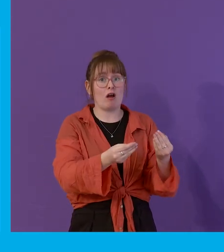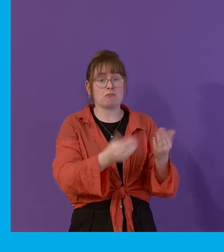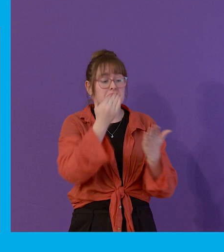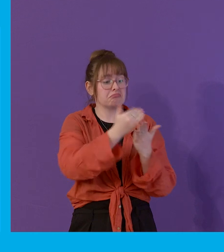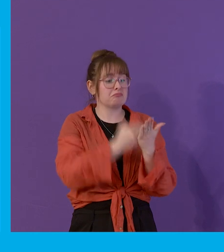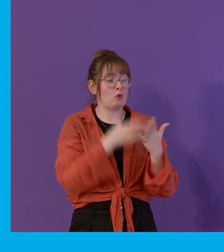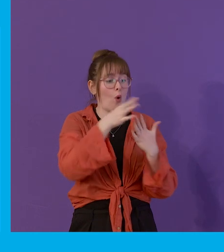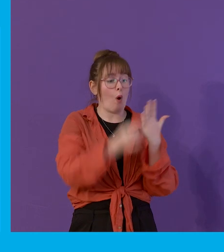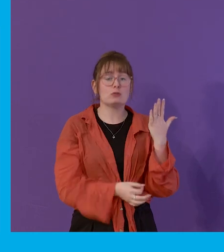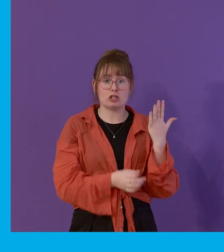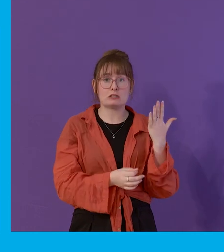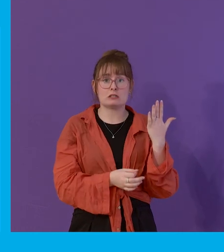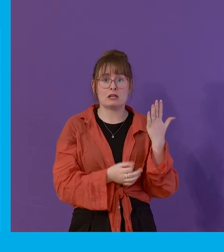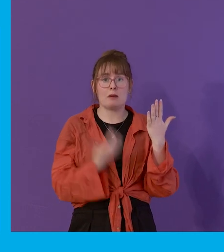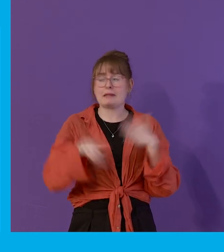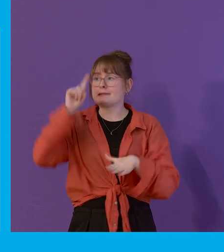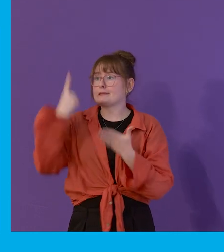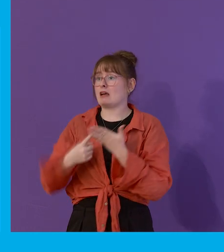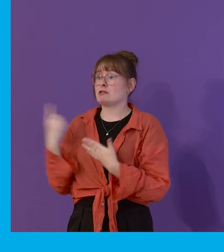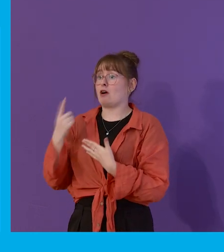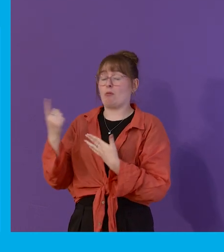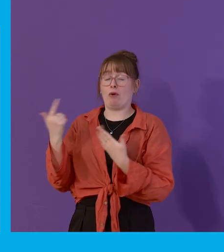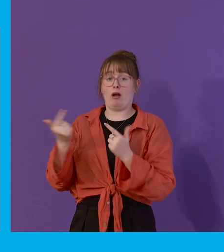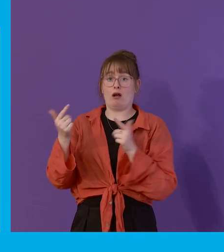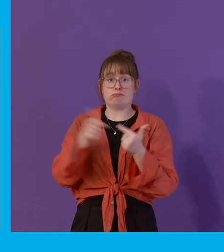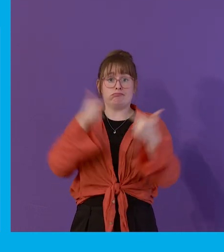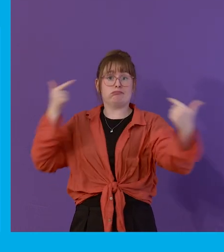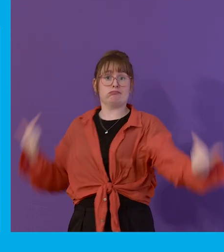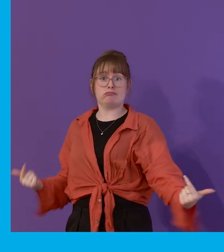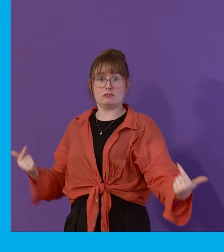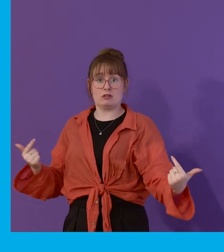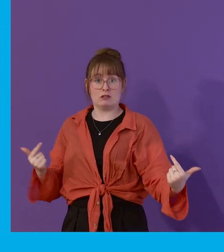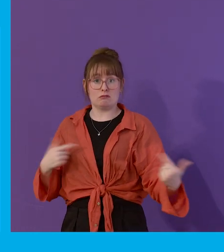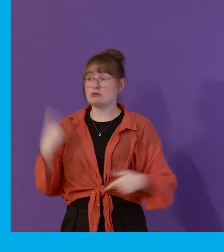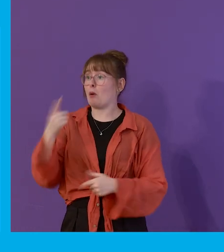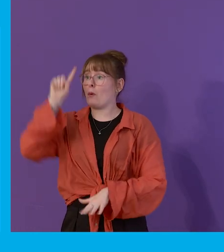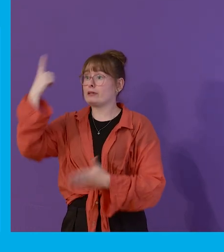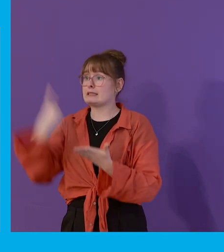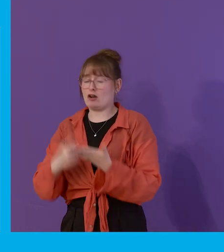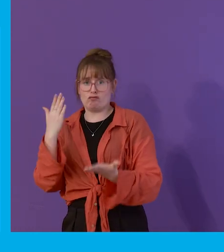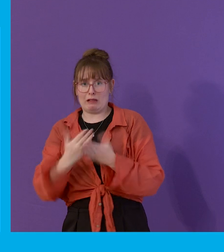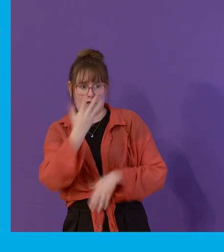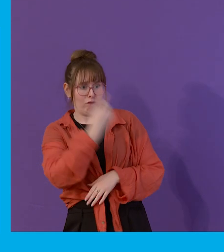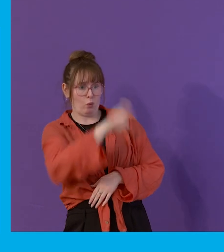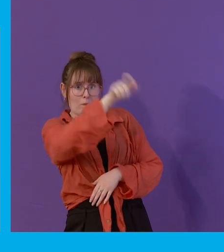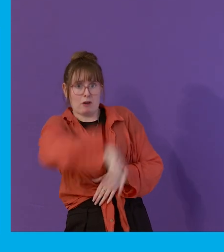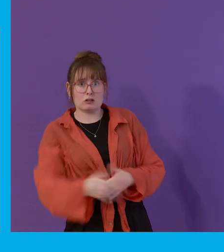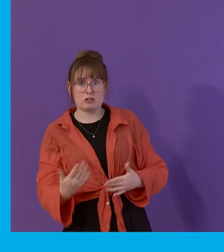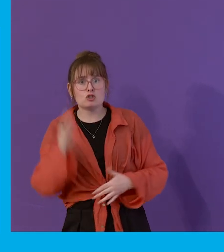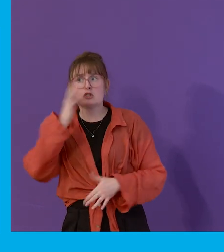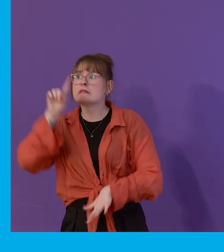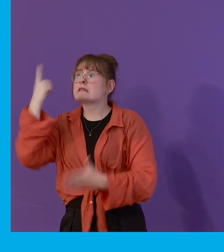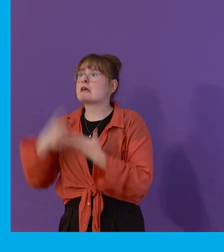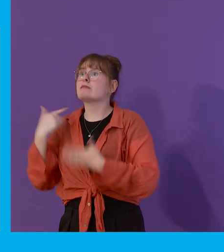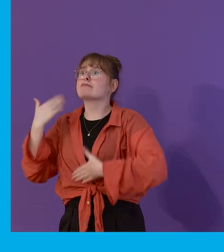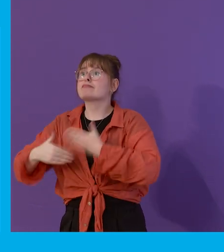have been designed and commissioned in a darkened room without any input with people with lived experience. This would be, you know, music to